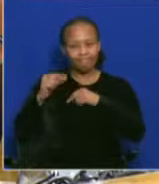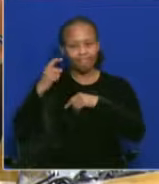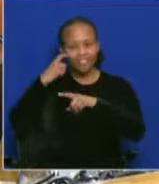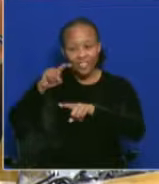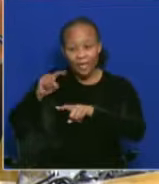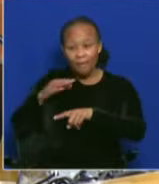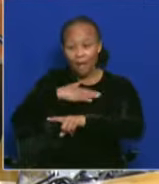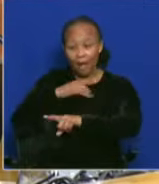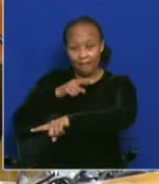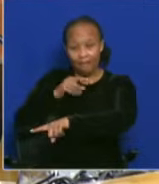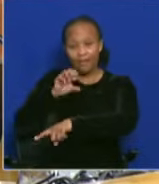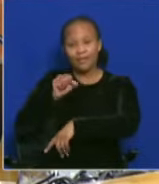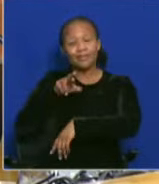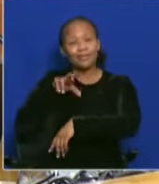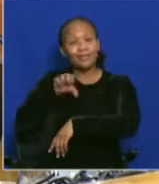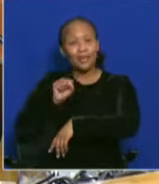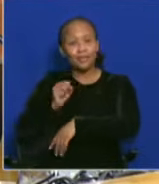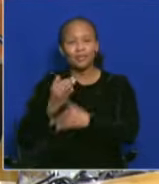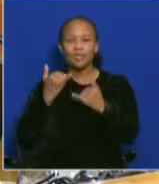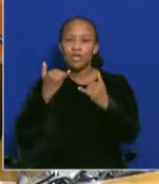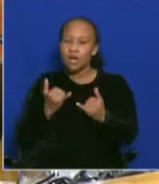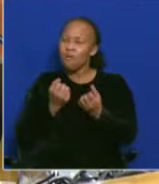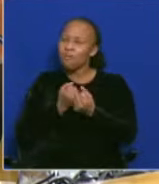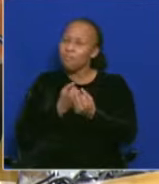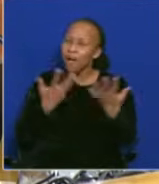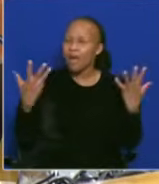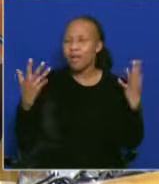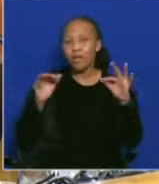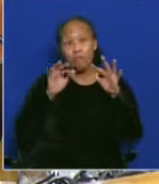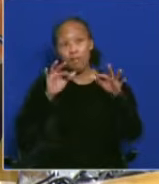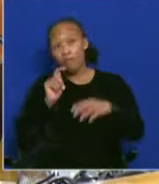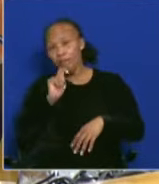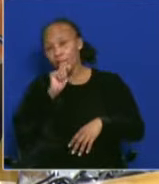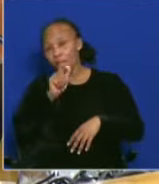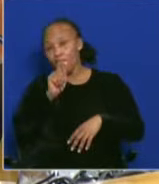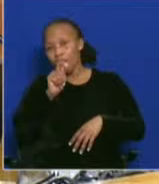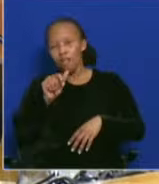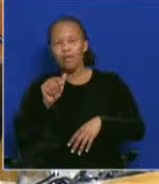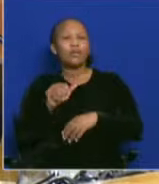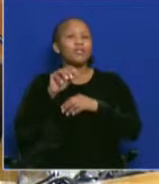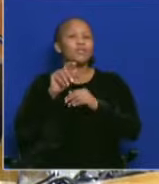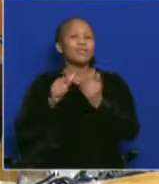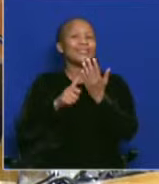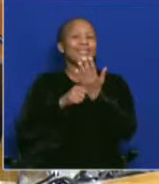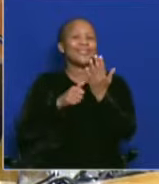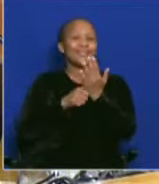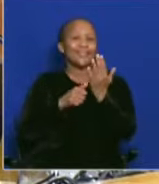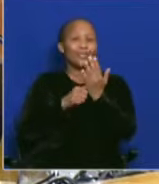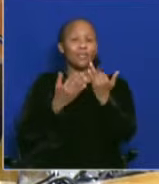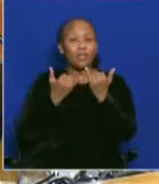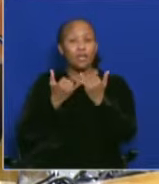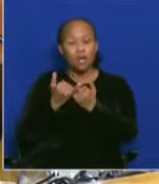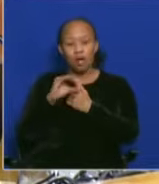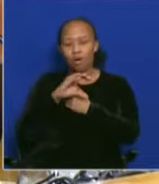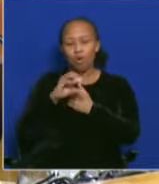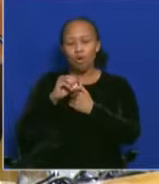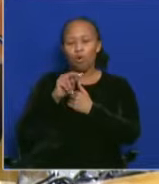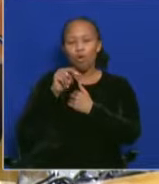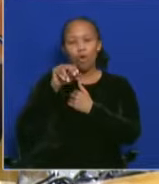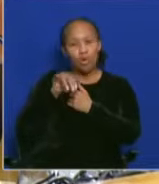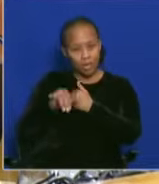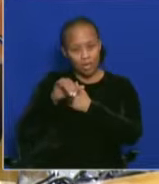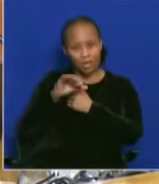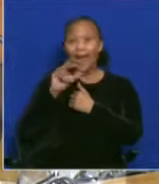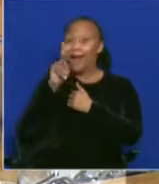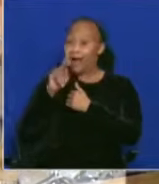is the case with many taxpayers operating within highly regulated industries, Carneylinks has from time to time been the subject of assessments